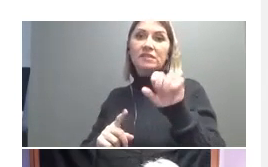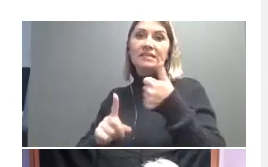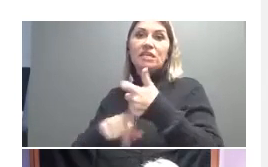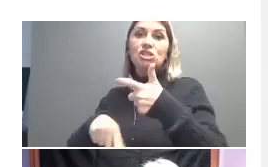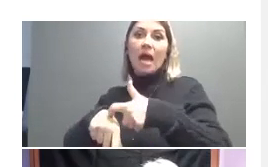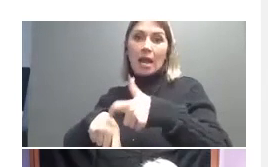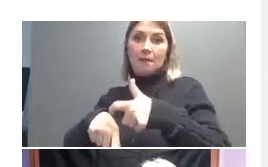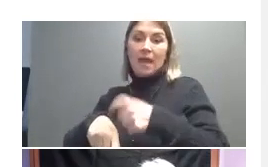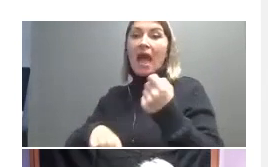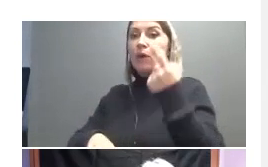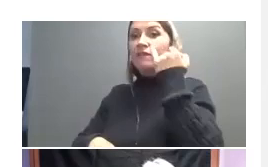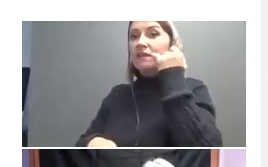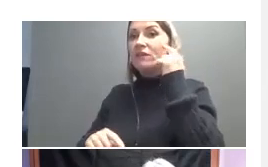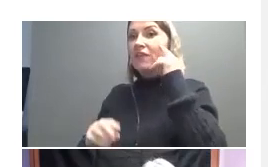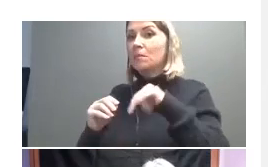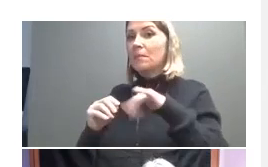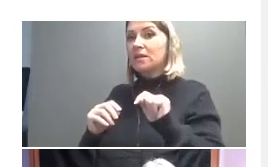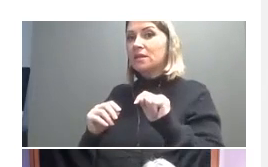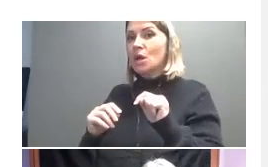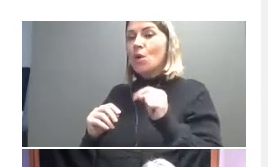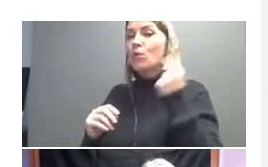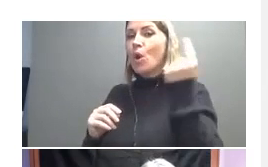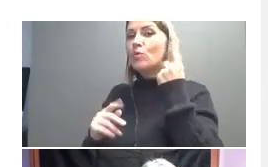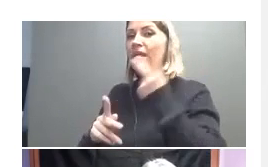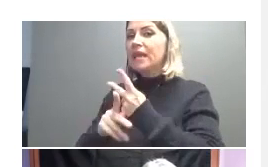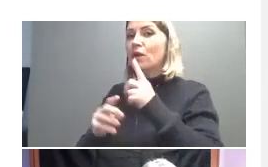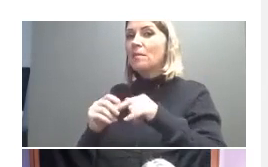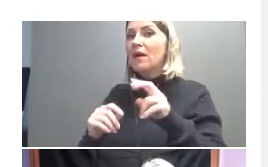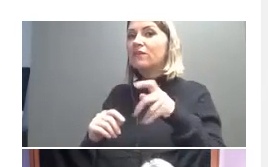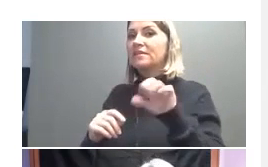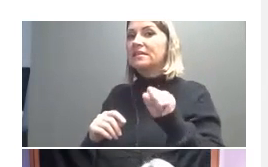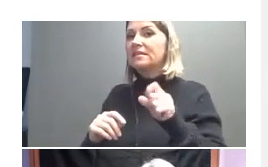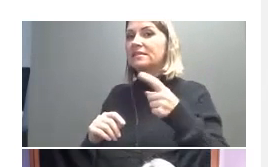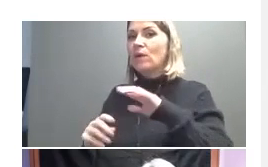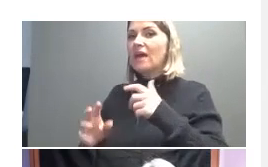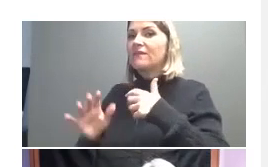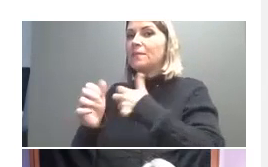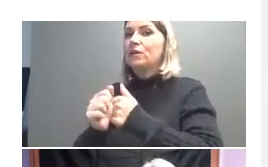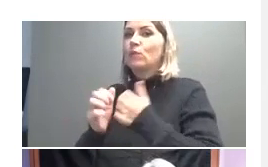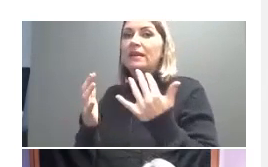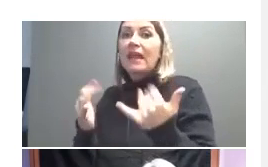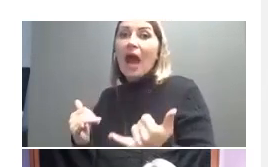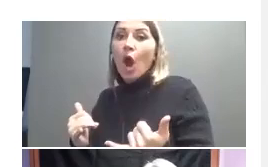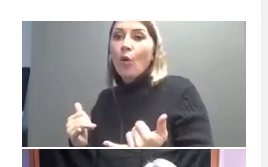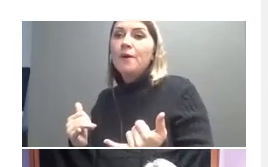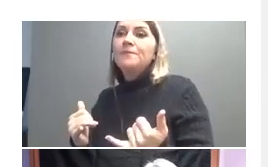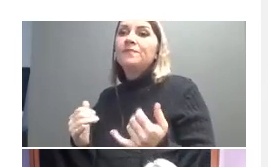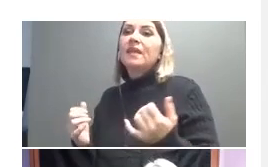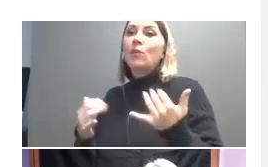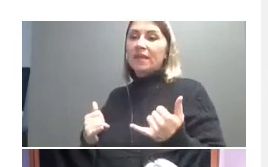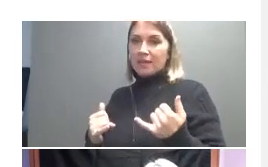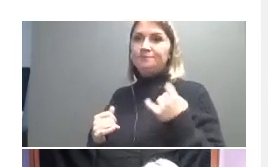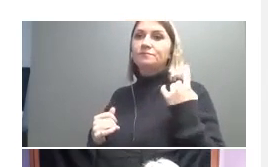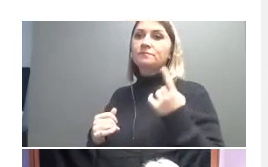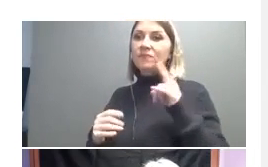if you think about it, we only need to care about vertices that we have updated right now, and we only need